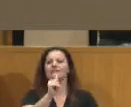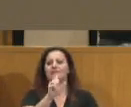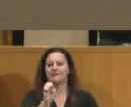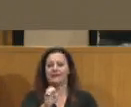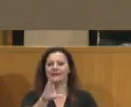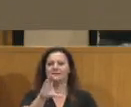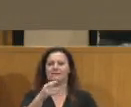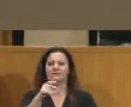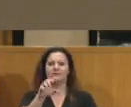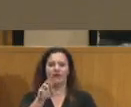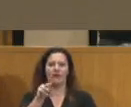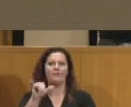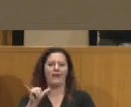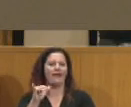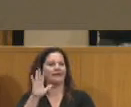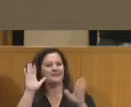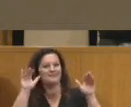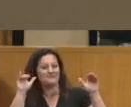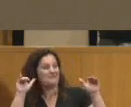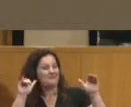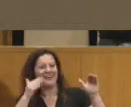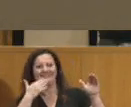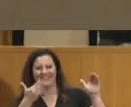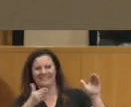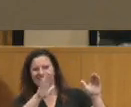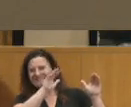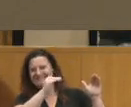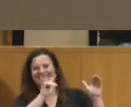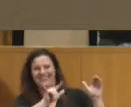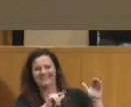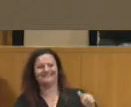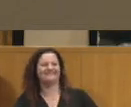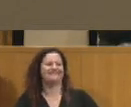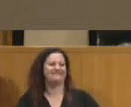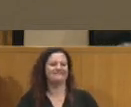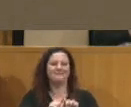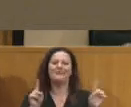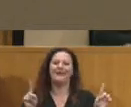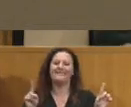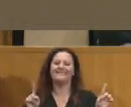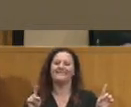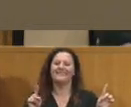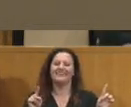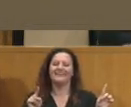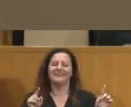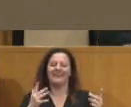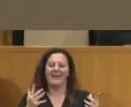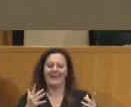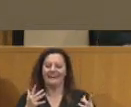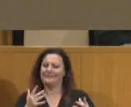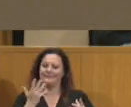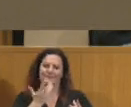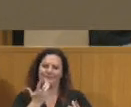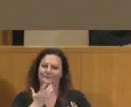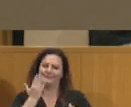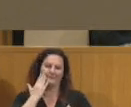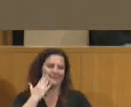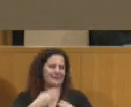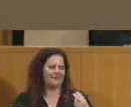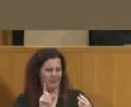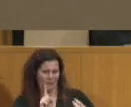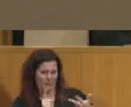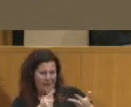wonderful, vibrant, dynamic city to live, work, and play in. And that includes, of course, Silverline